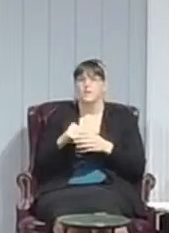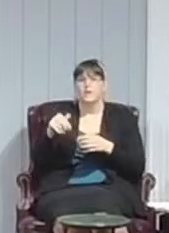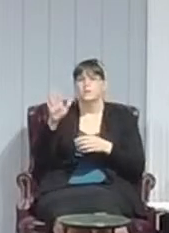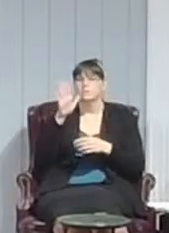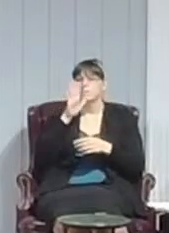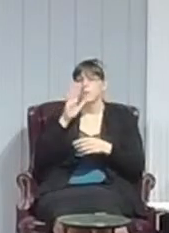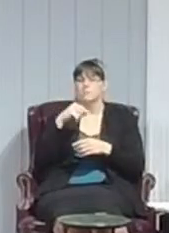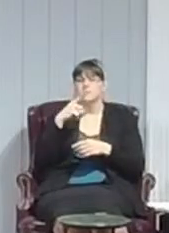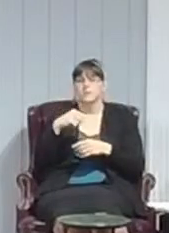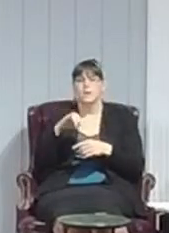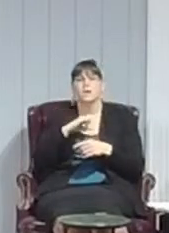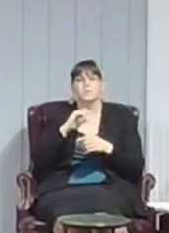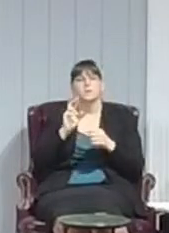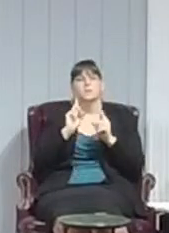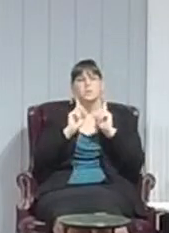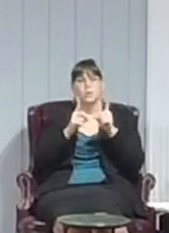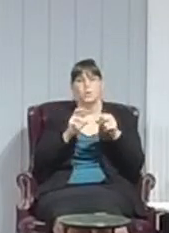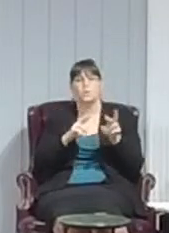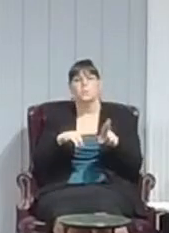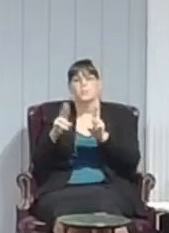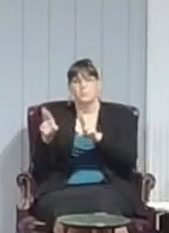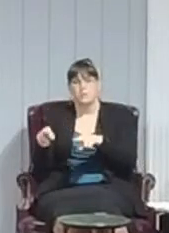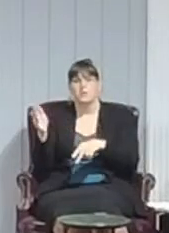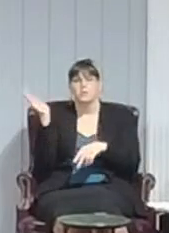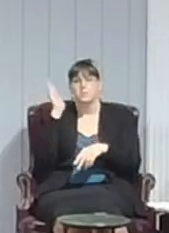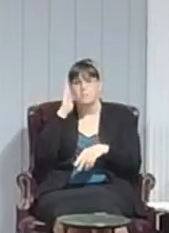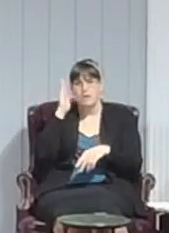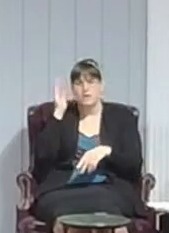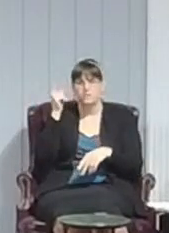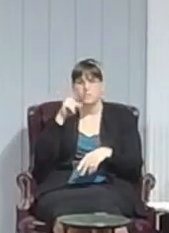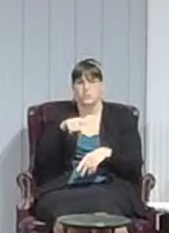mom said, "I'm going to go and prepare your bed for you."